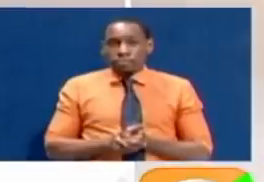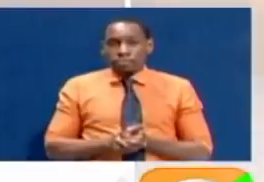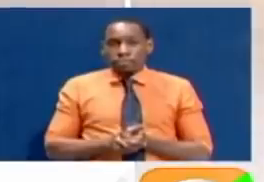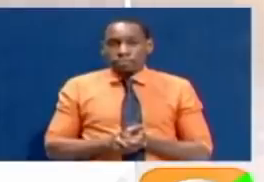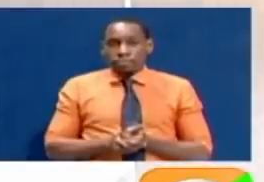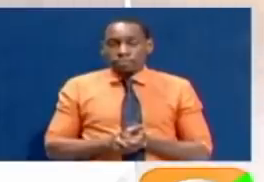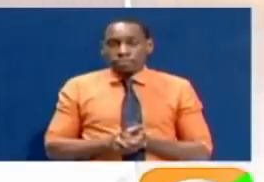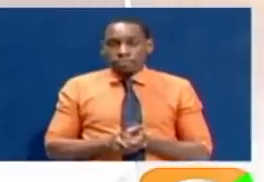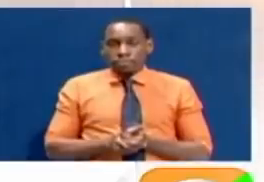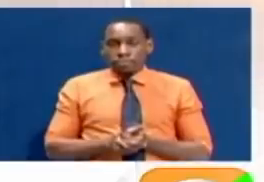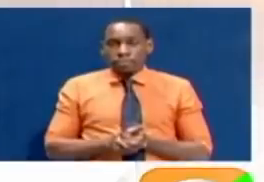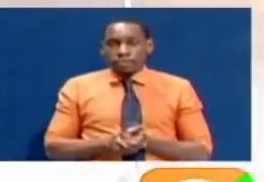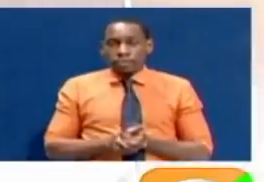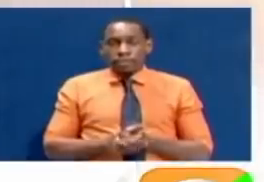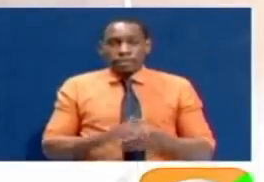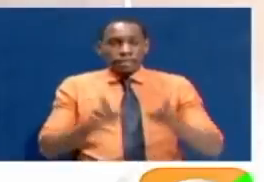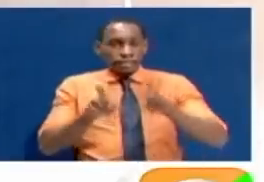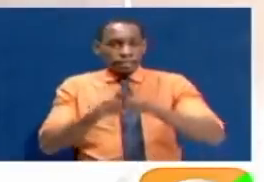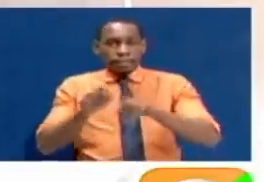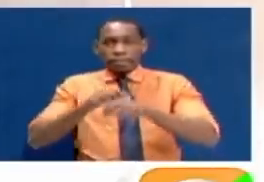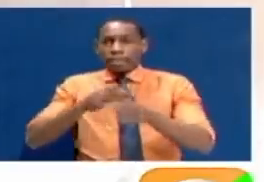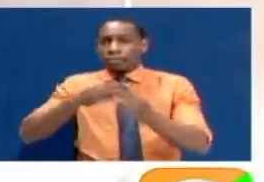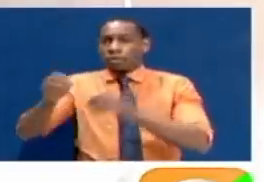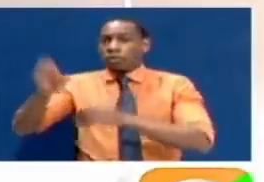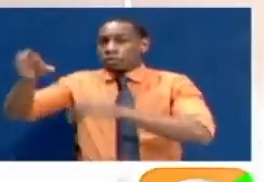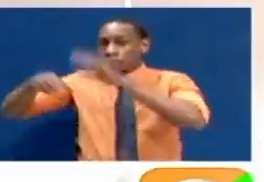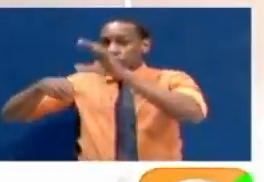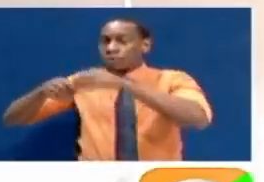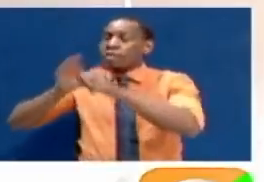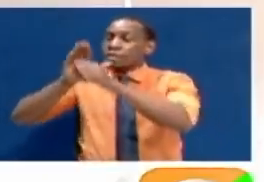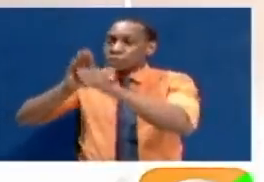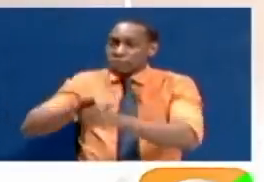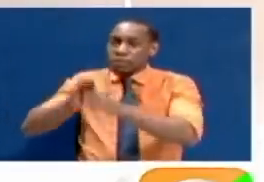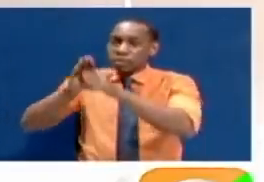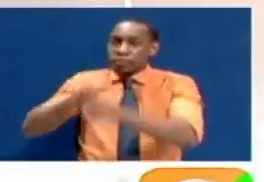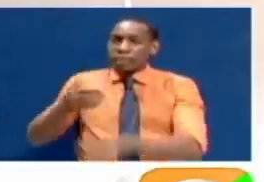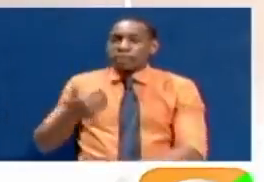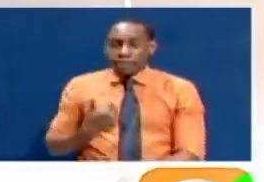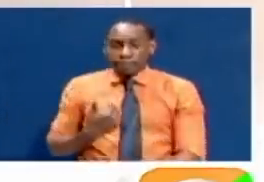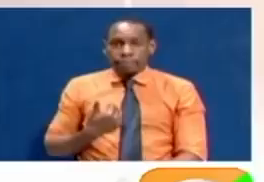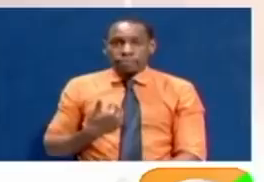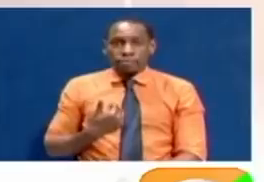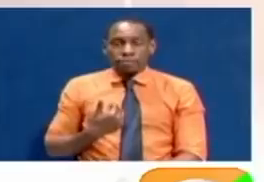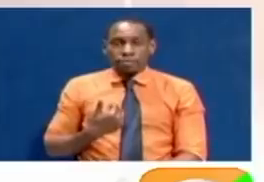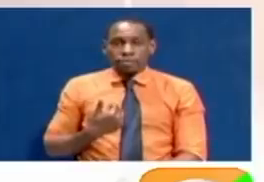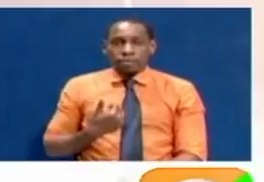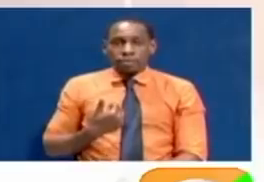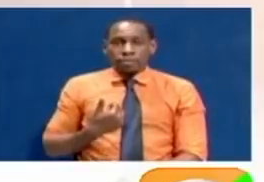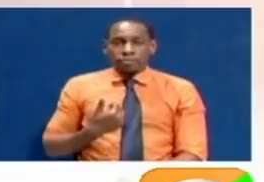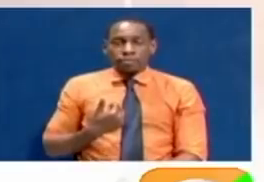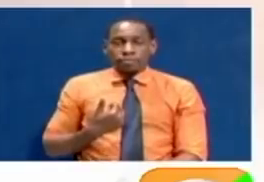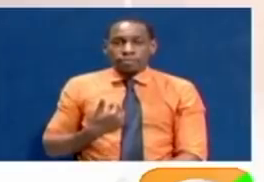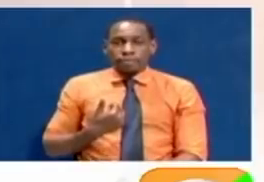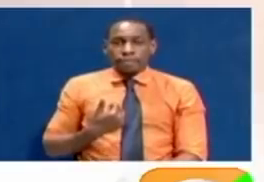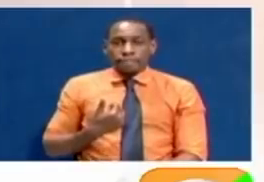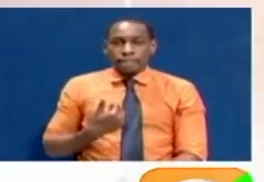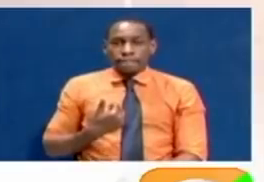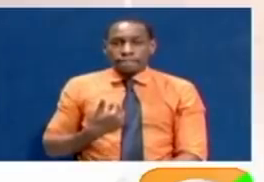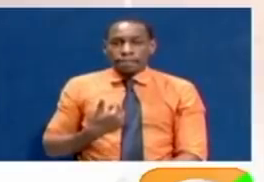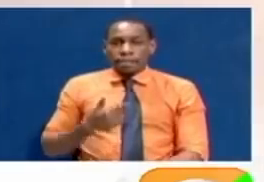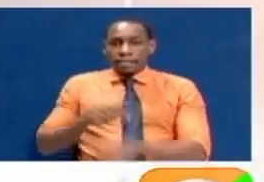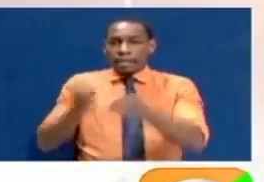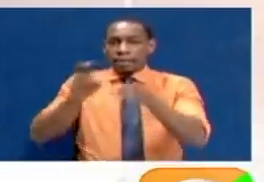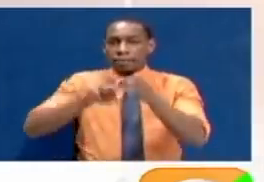We also encountered them in shopping malls and boarding the bus. When we would want to board the